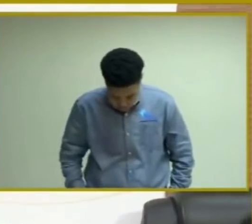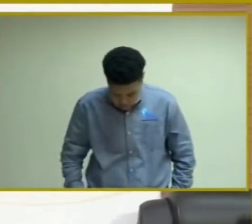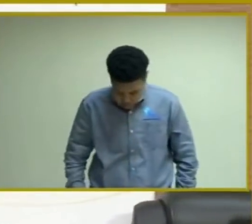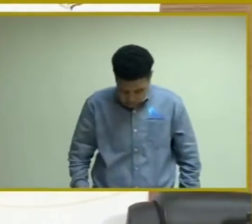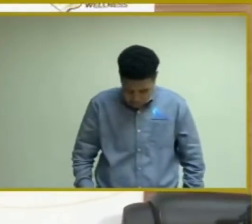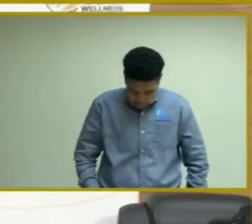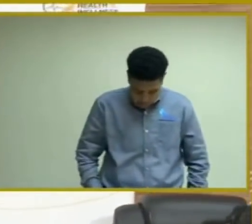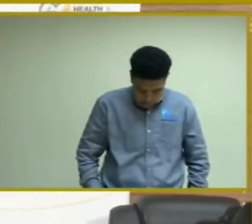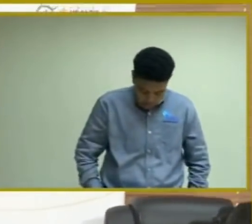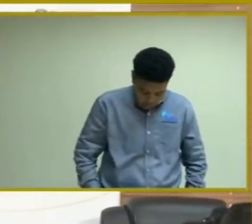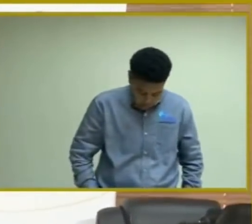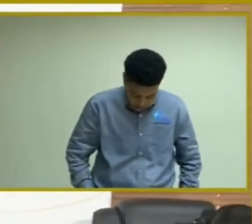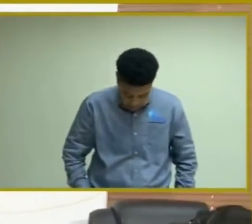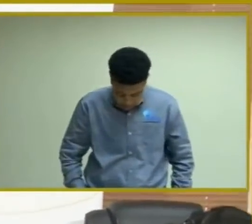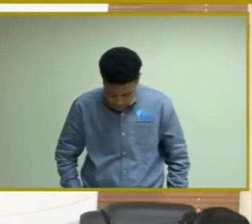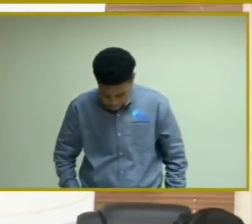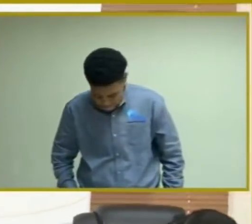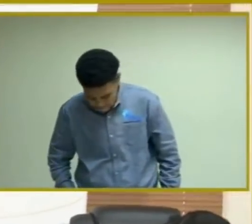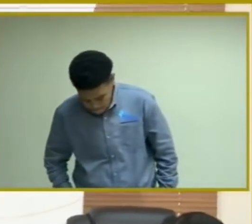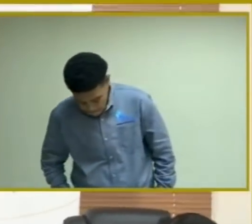Hello, morning.